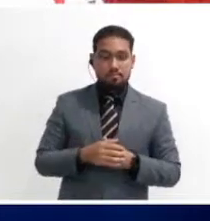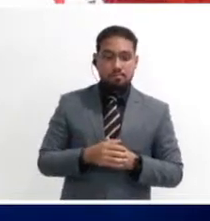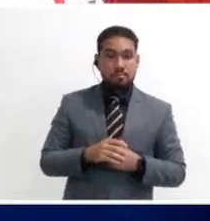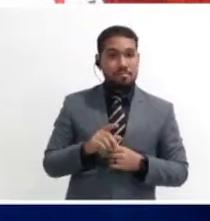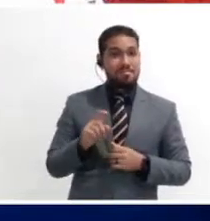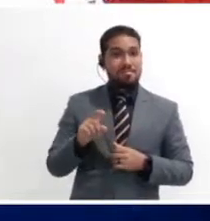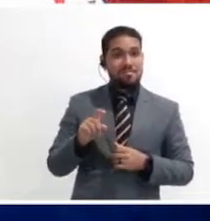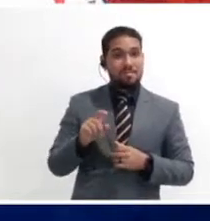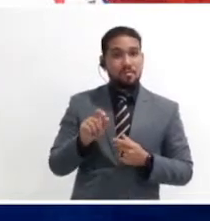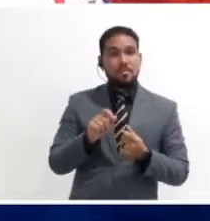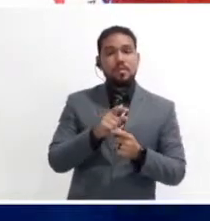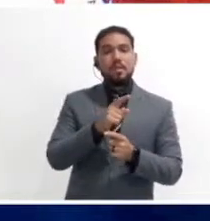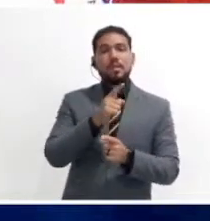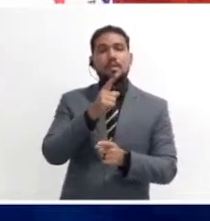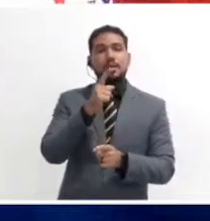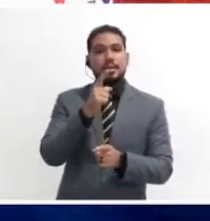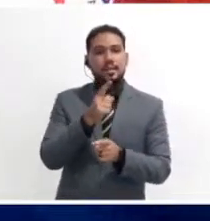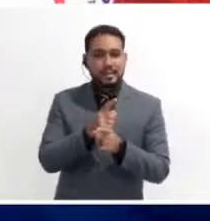want the flip chip to attach to.